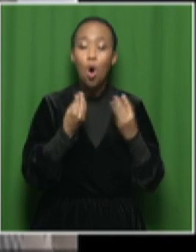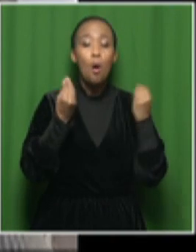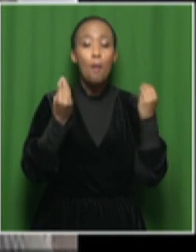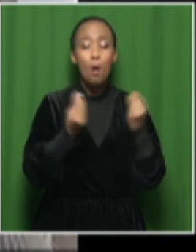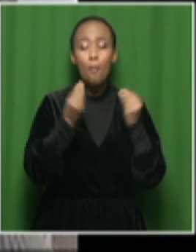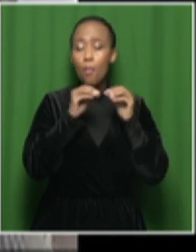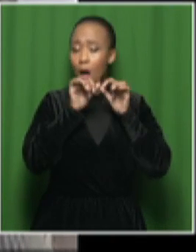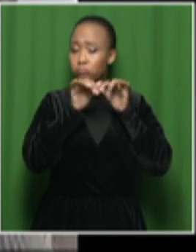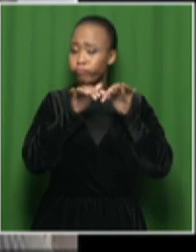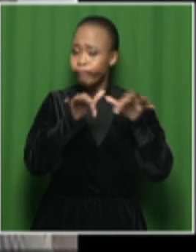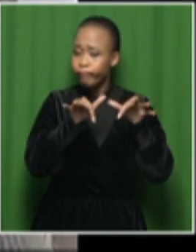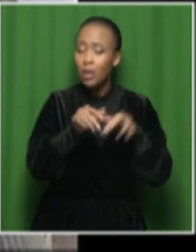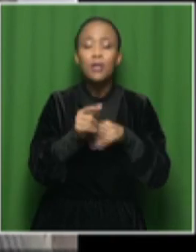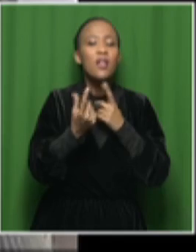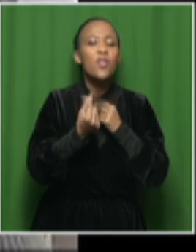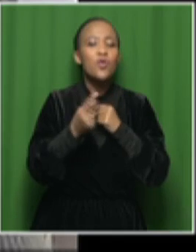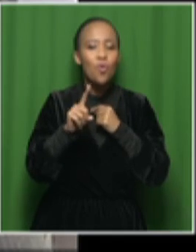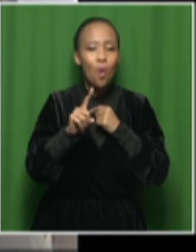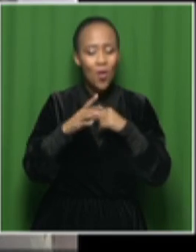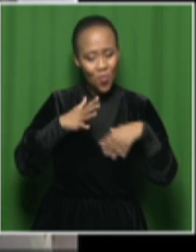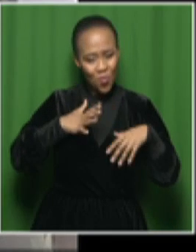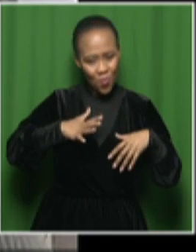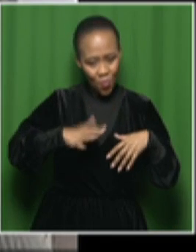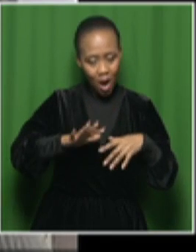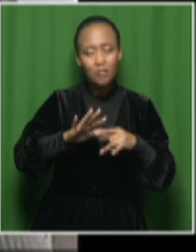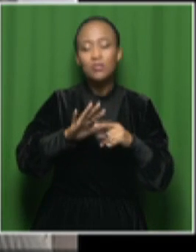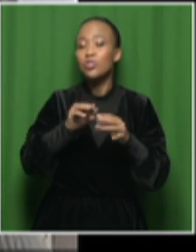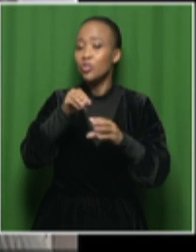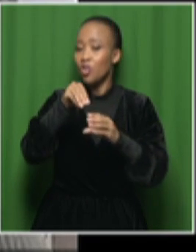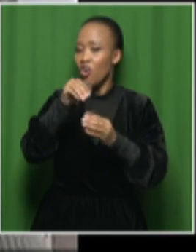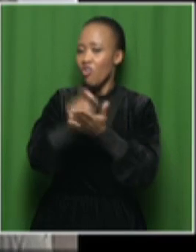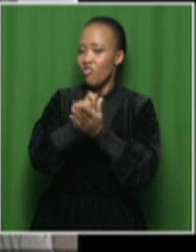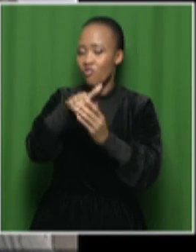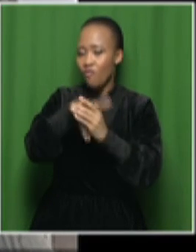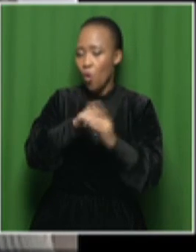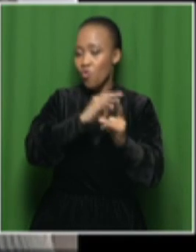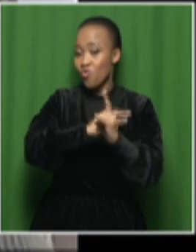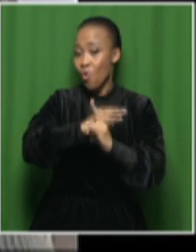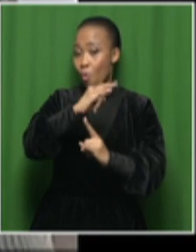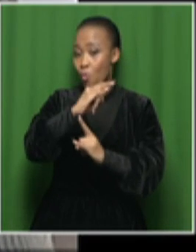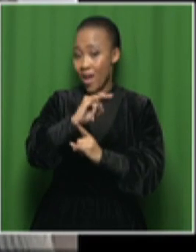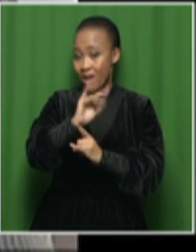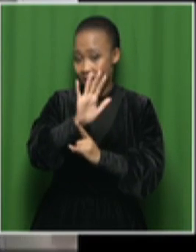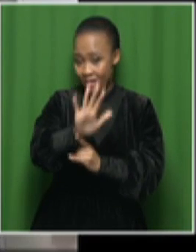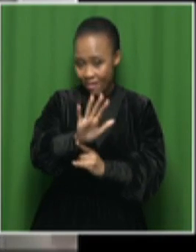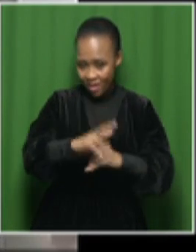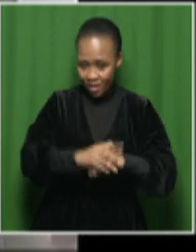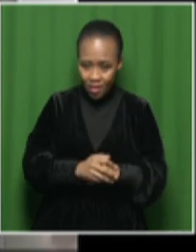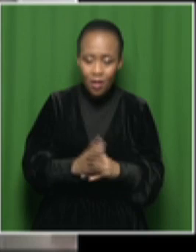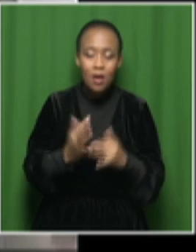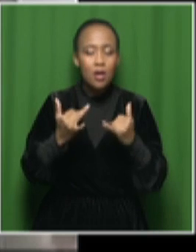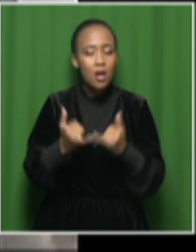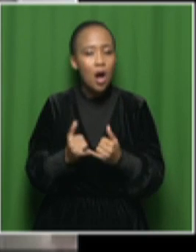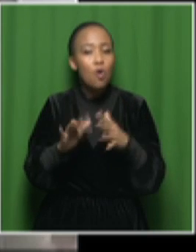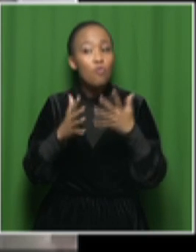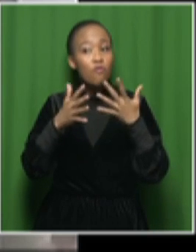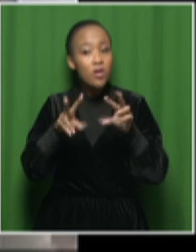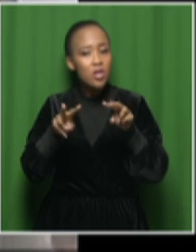to win votes for that particular political movement. And what has been observed is